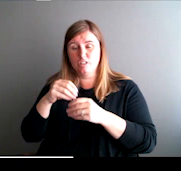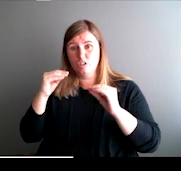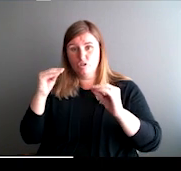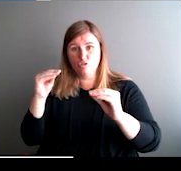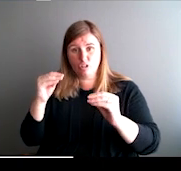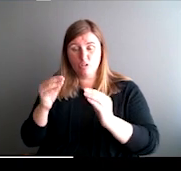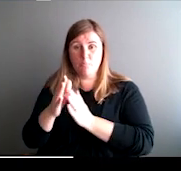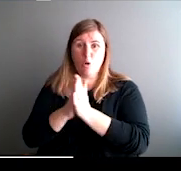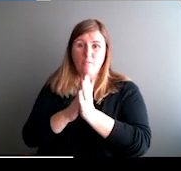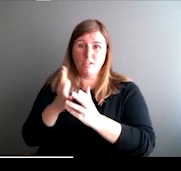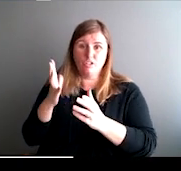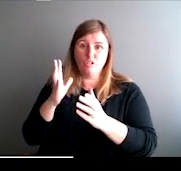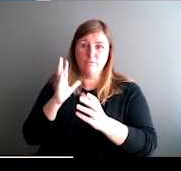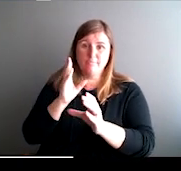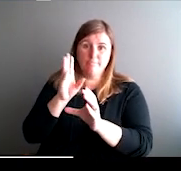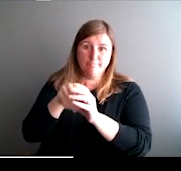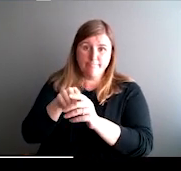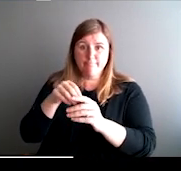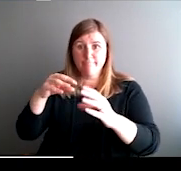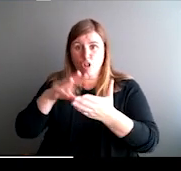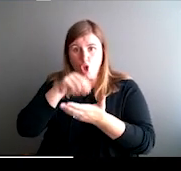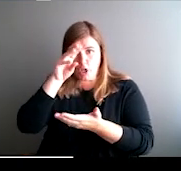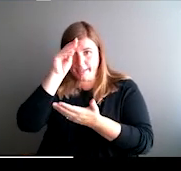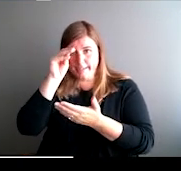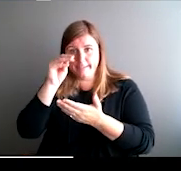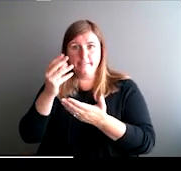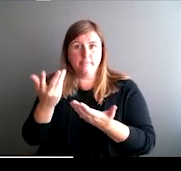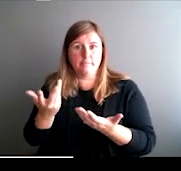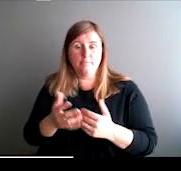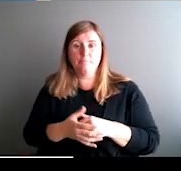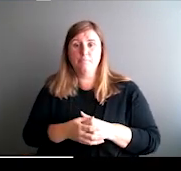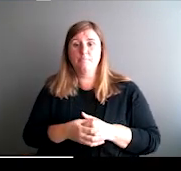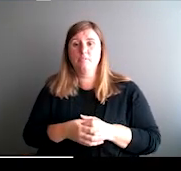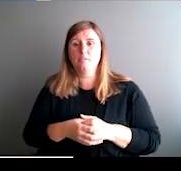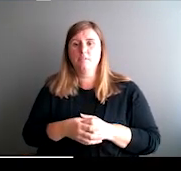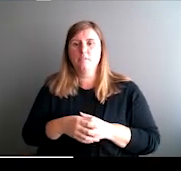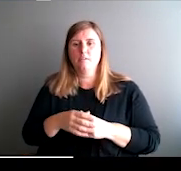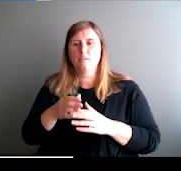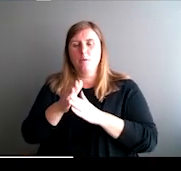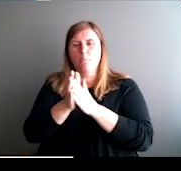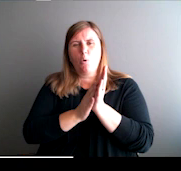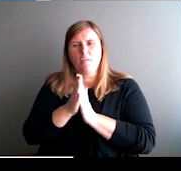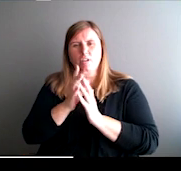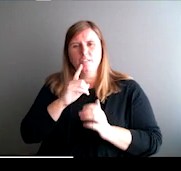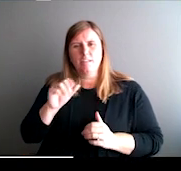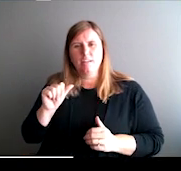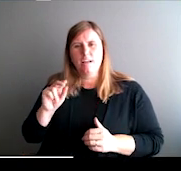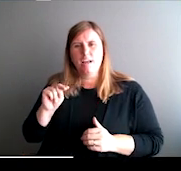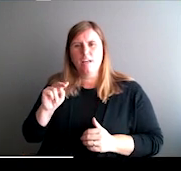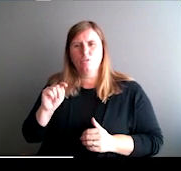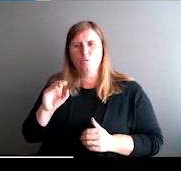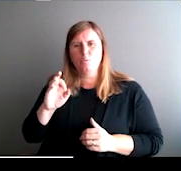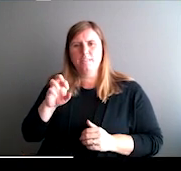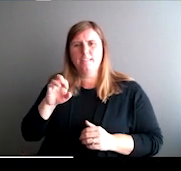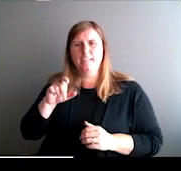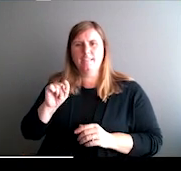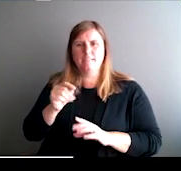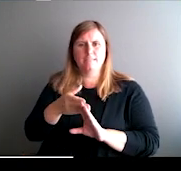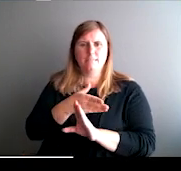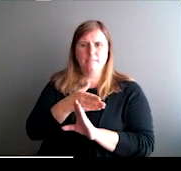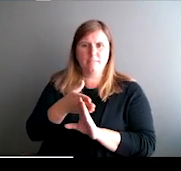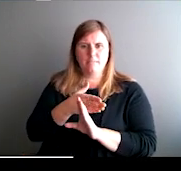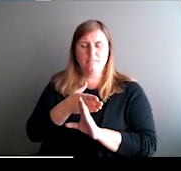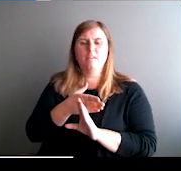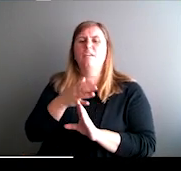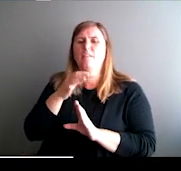instruction, motivation to learn, things of that nature. So motivation is an antecedent that makes something valuable as the